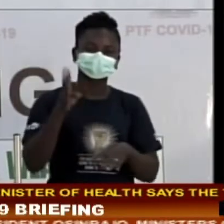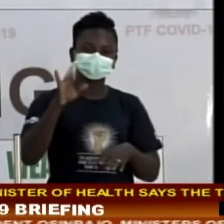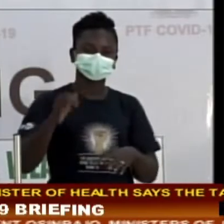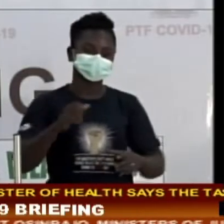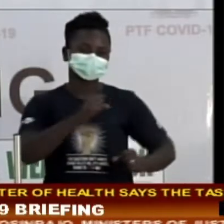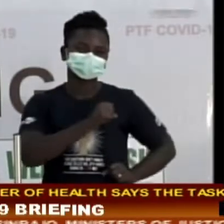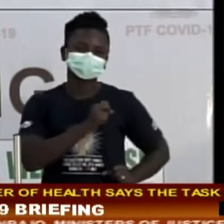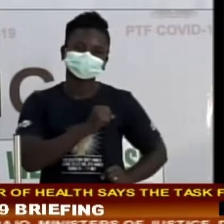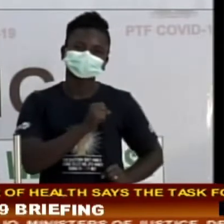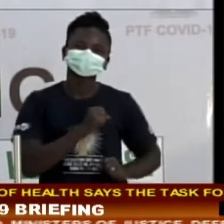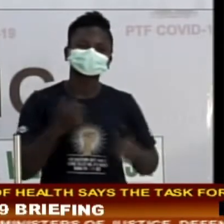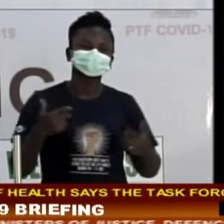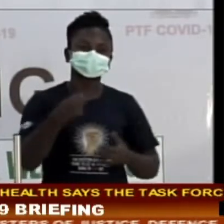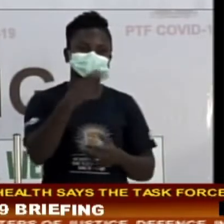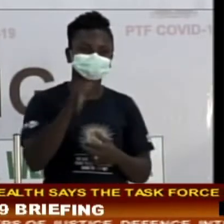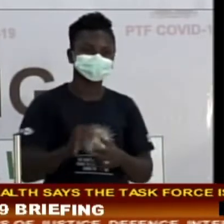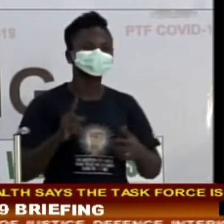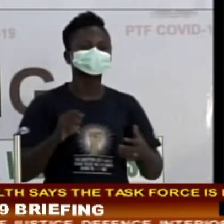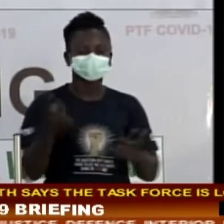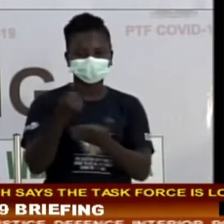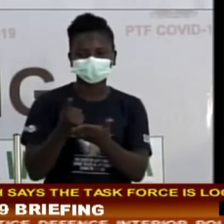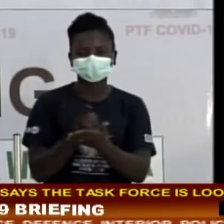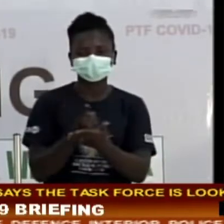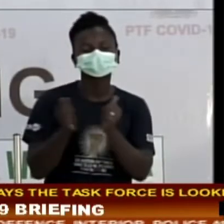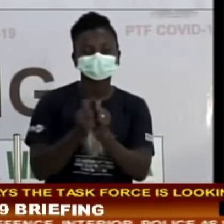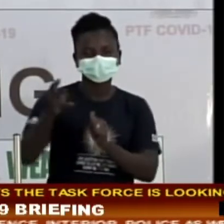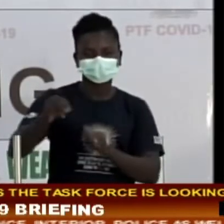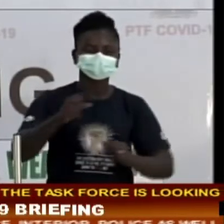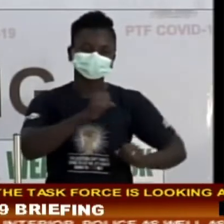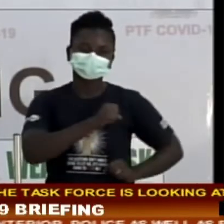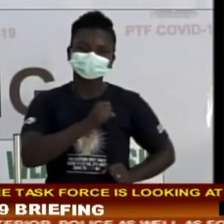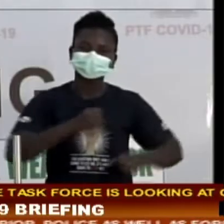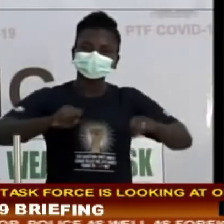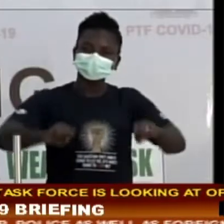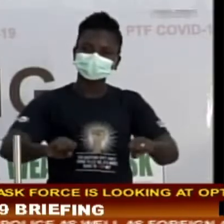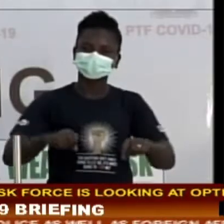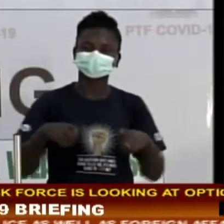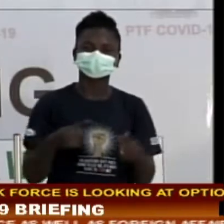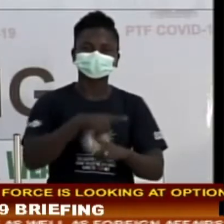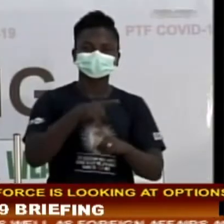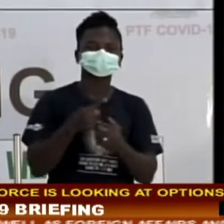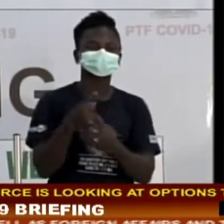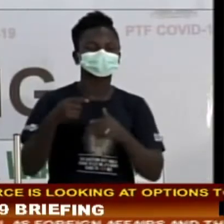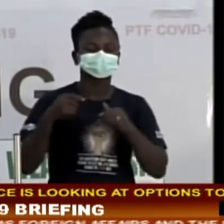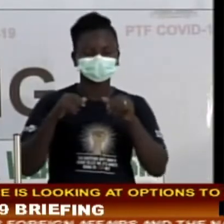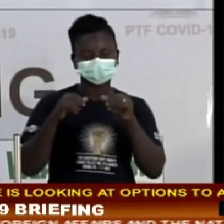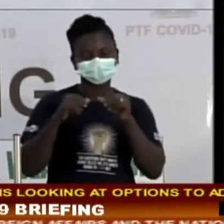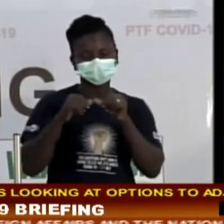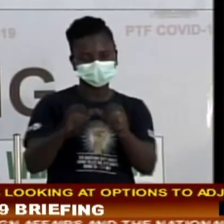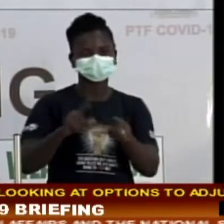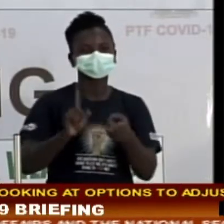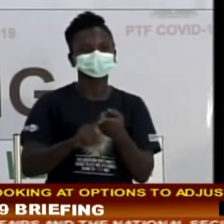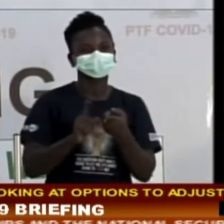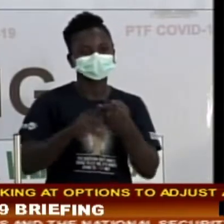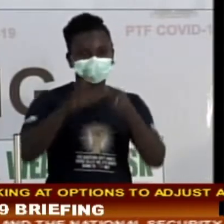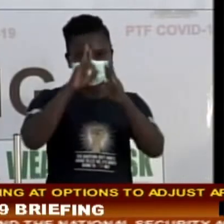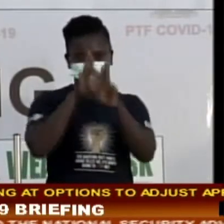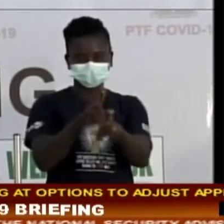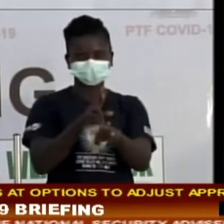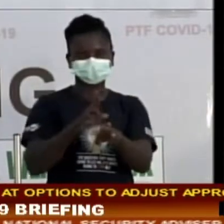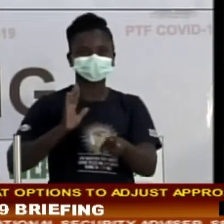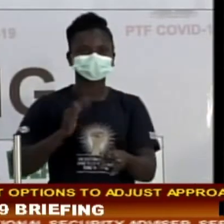it again we have discussed with the security Chiefs um while we plead with the public to continue to respect um